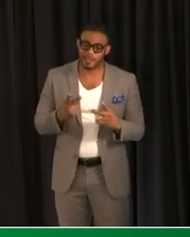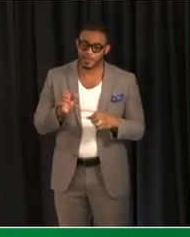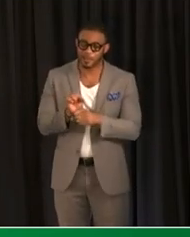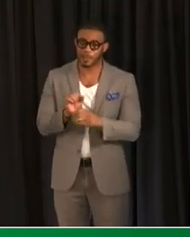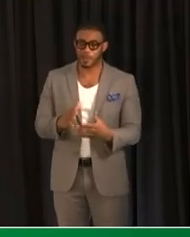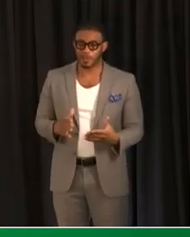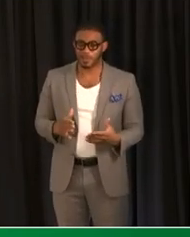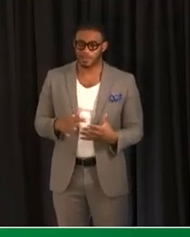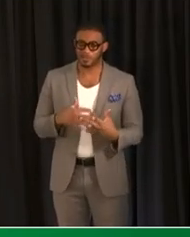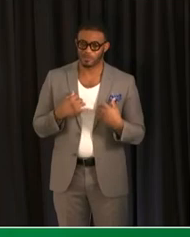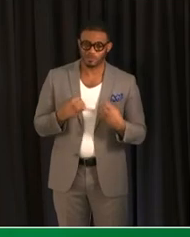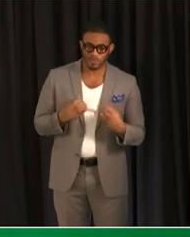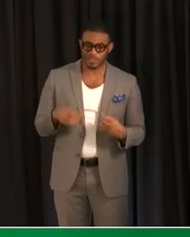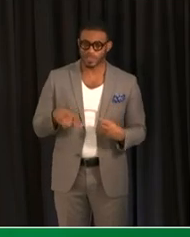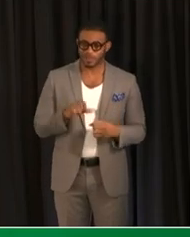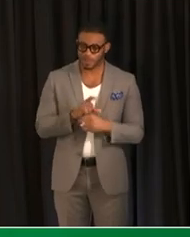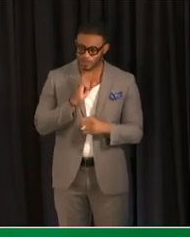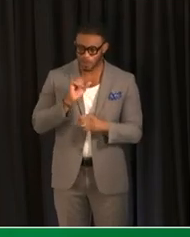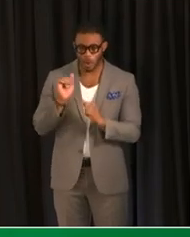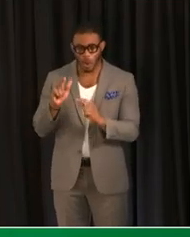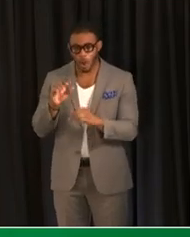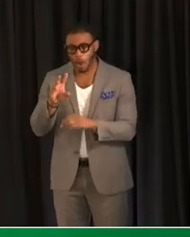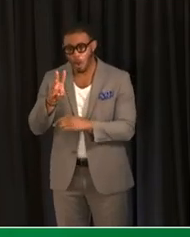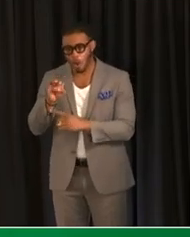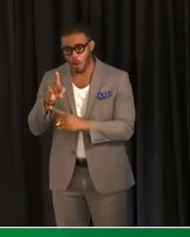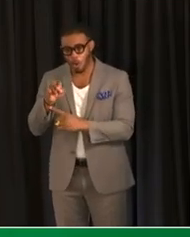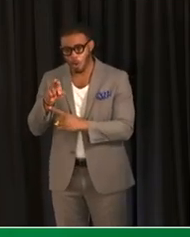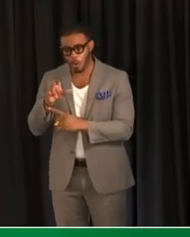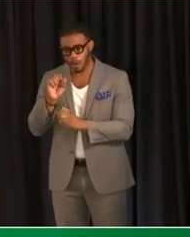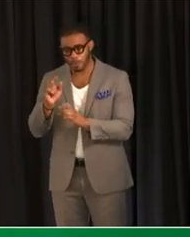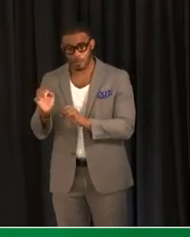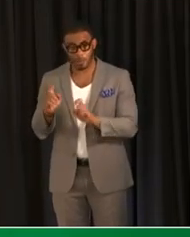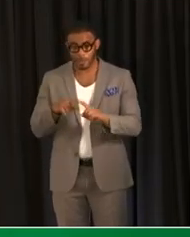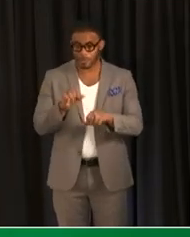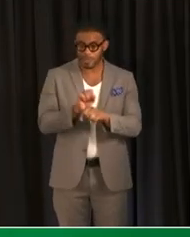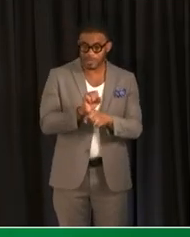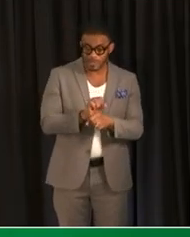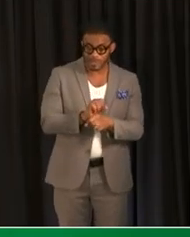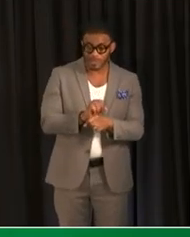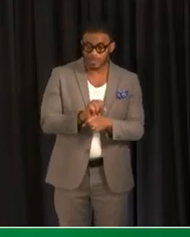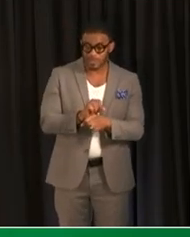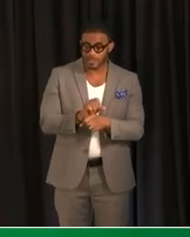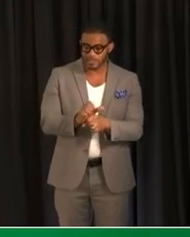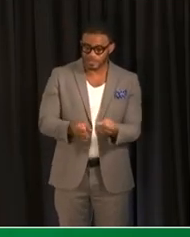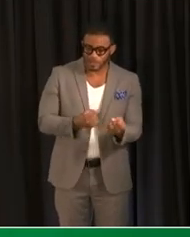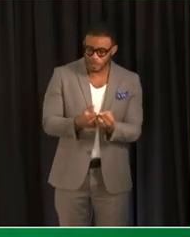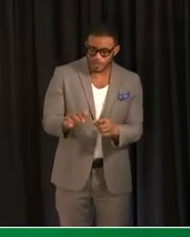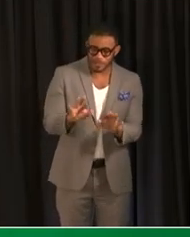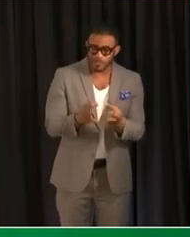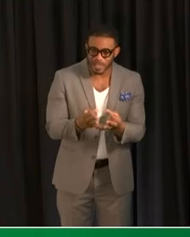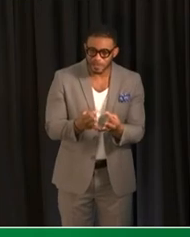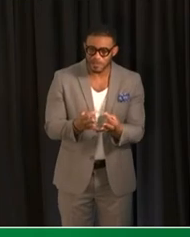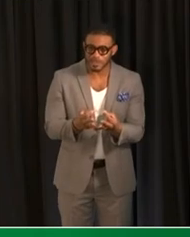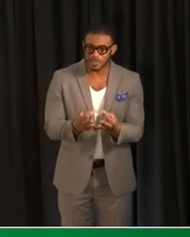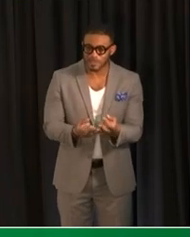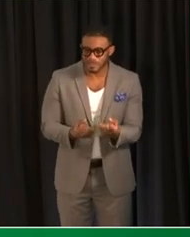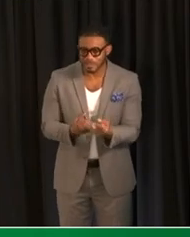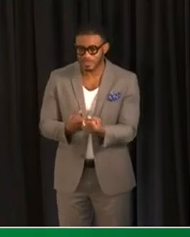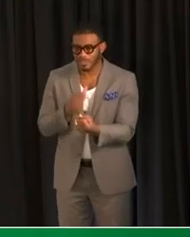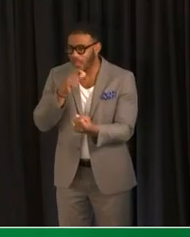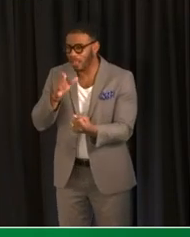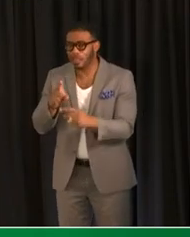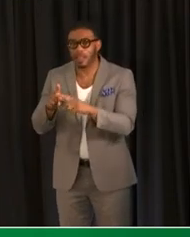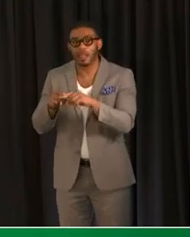back employees, wanting to make sure that workers are able to come back to their jobs and support their families